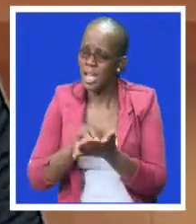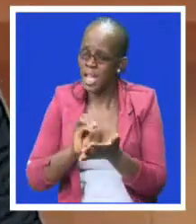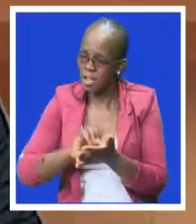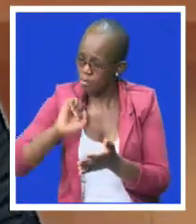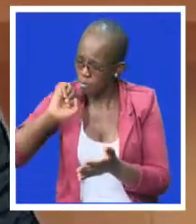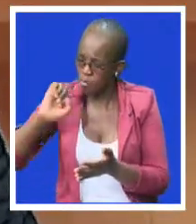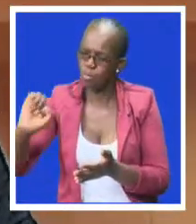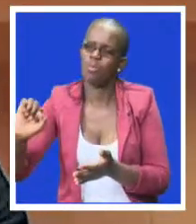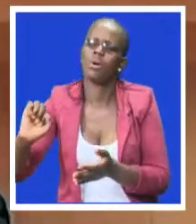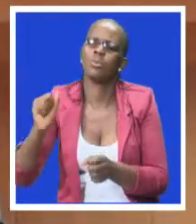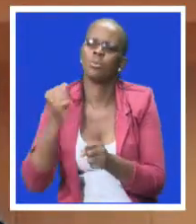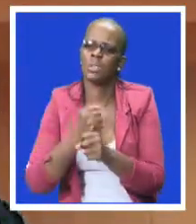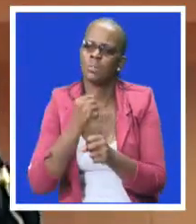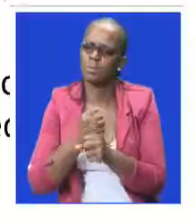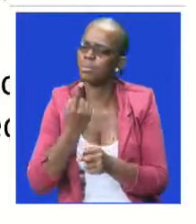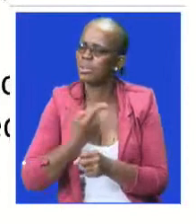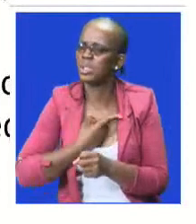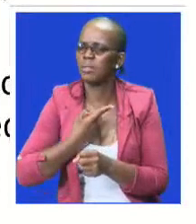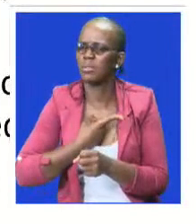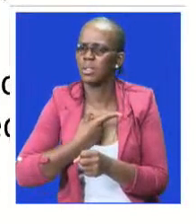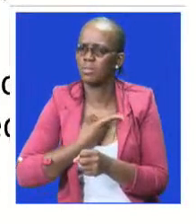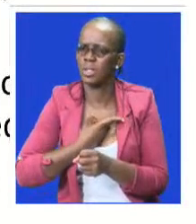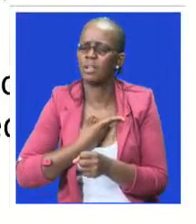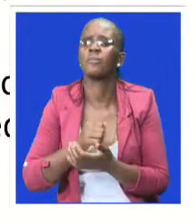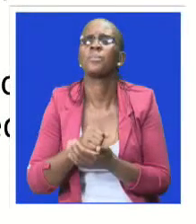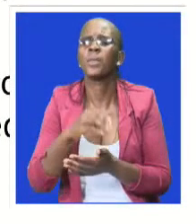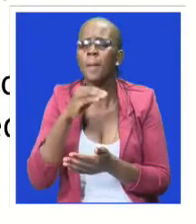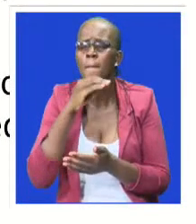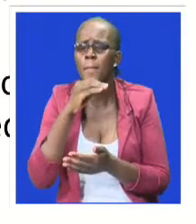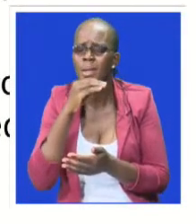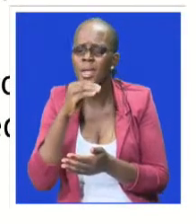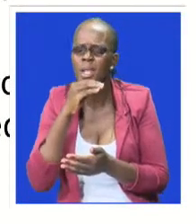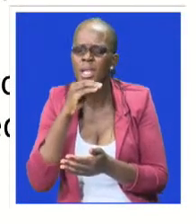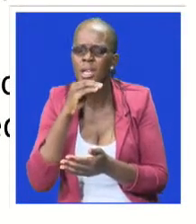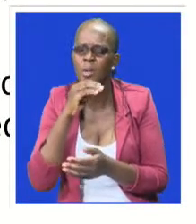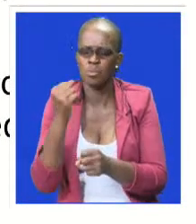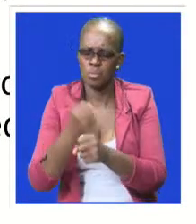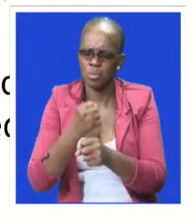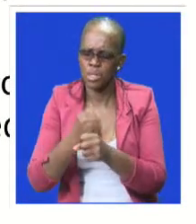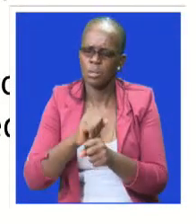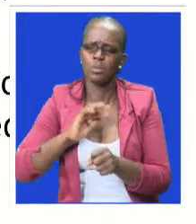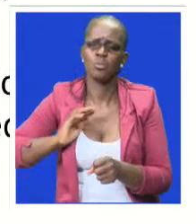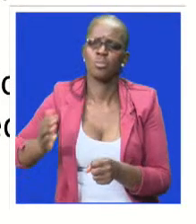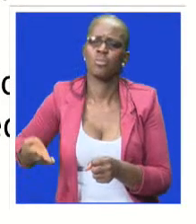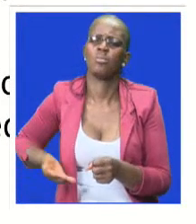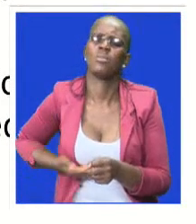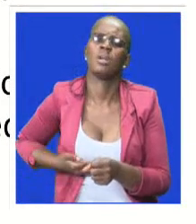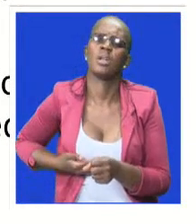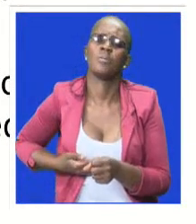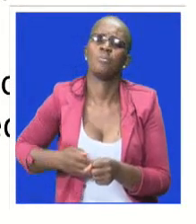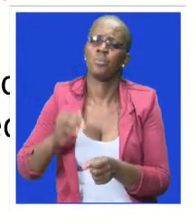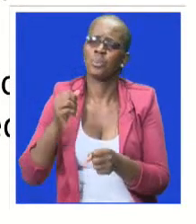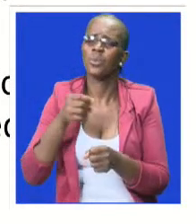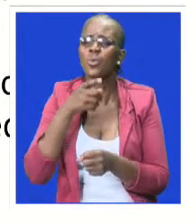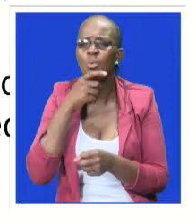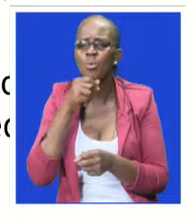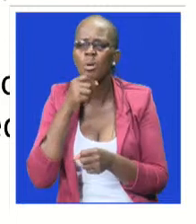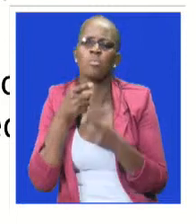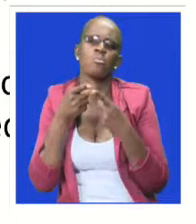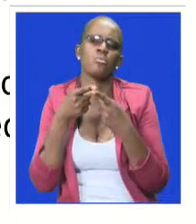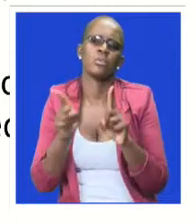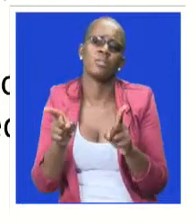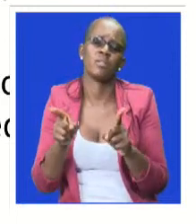responsible for. So their duty as men was to go to the field to hunt